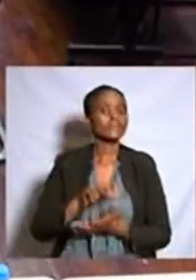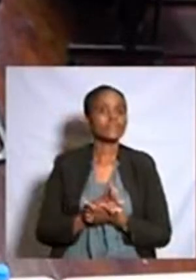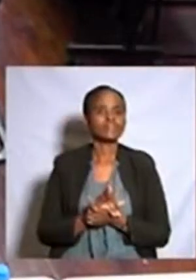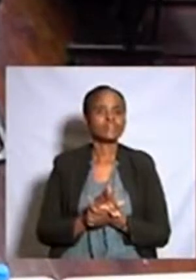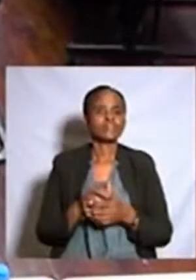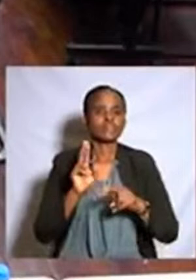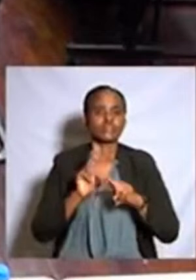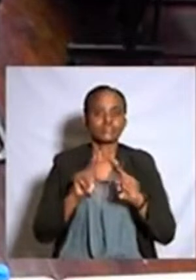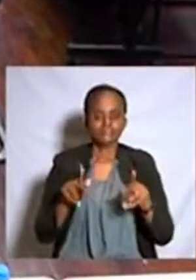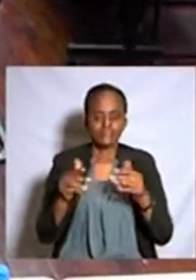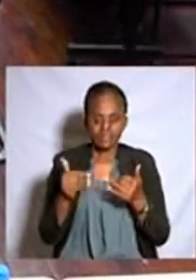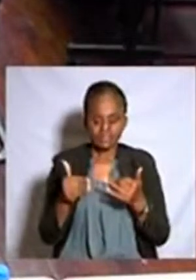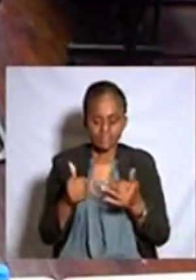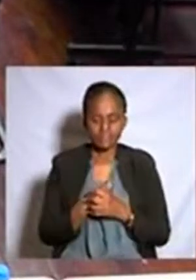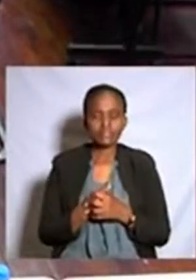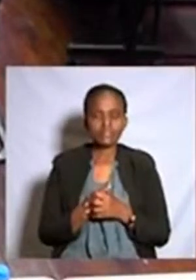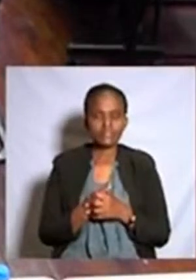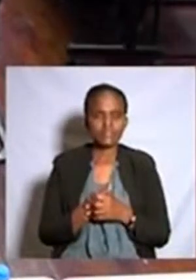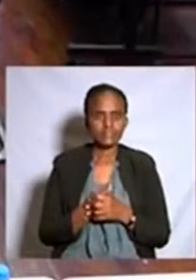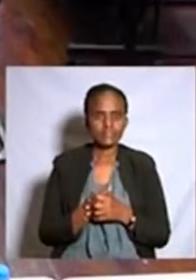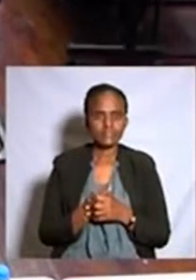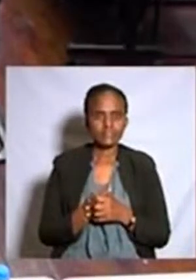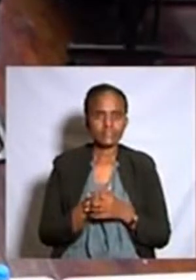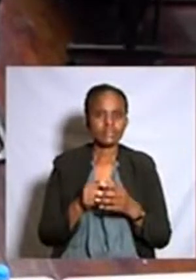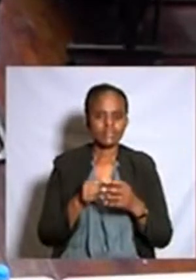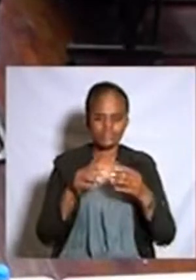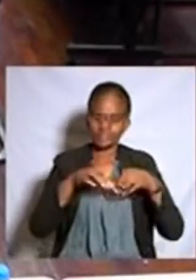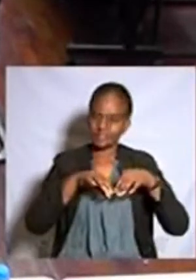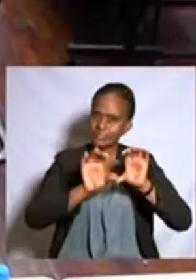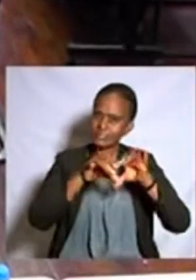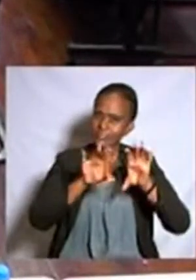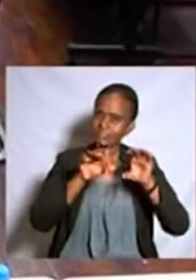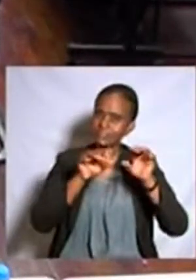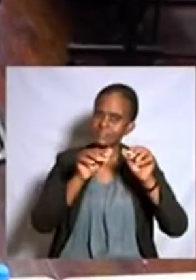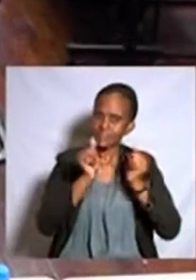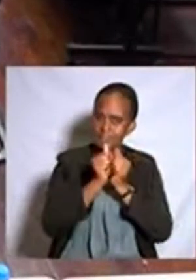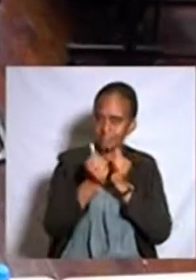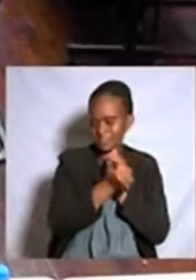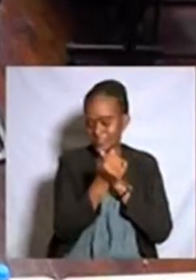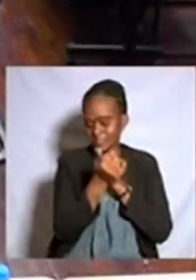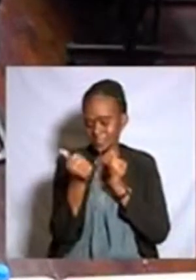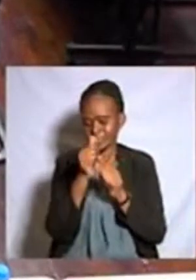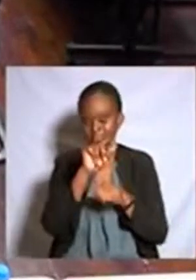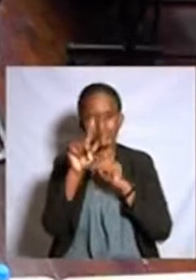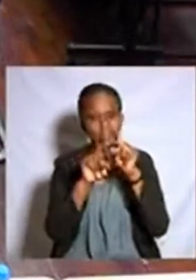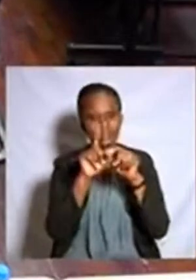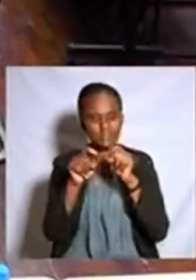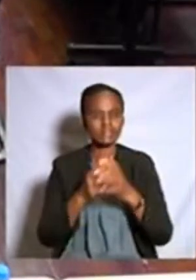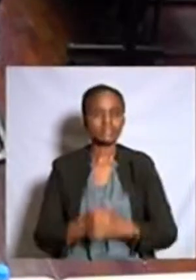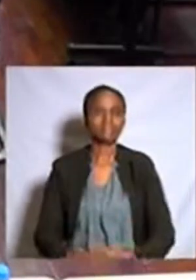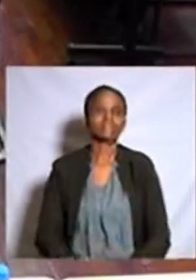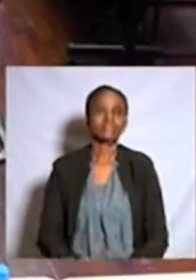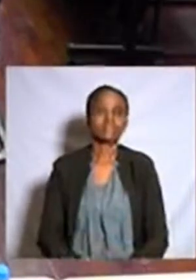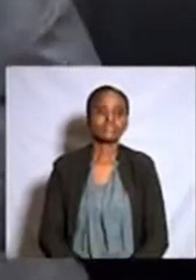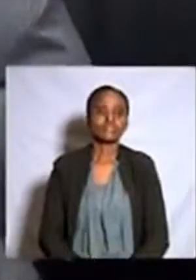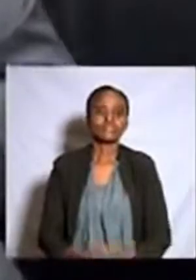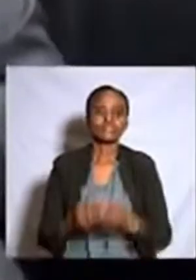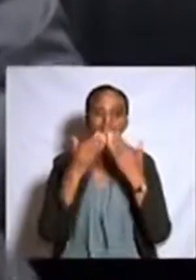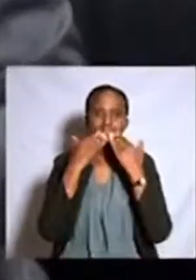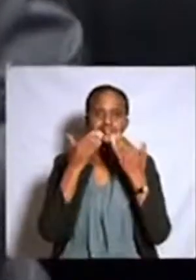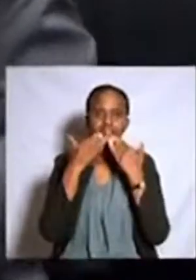Chair. Actually, we can go in and just proceed to the other question. Thank you,